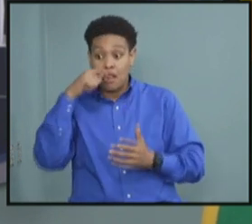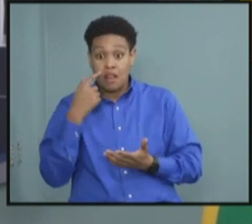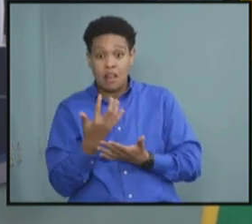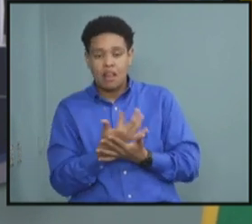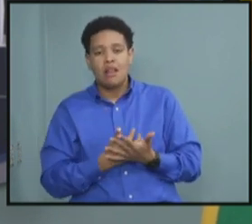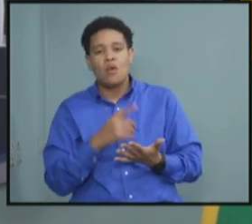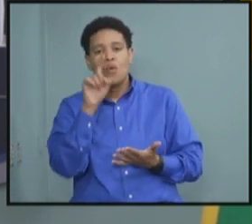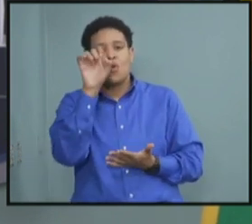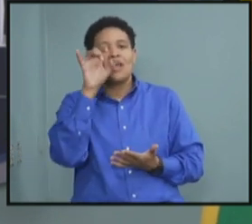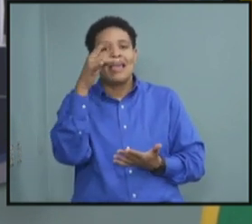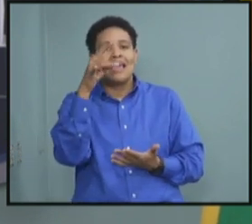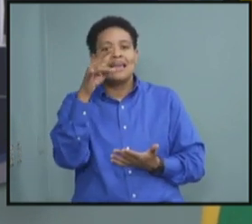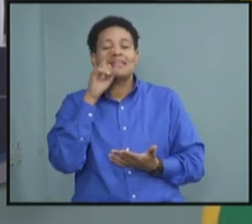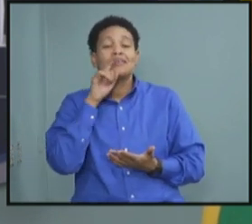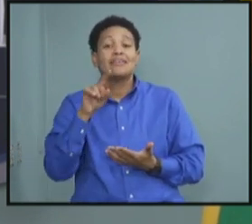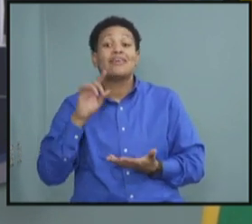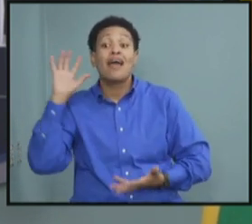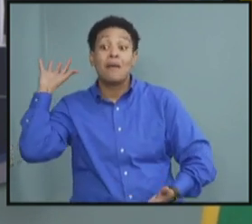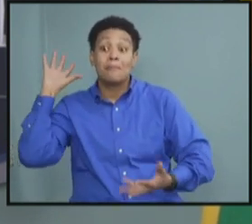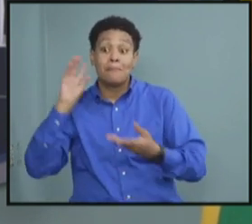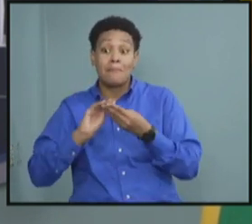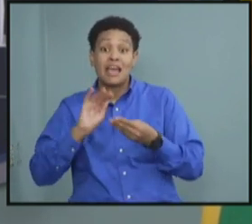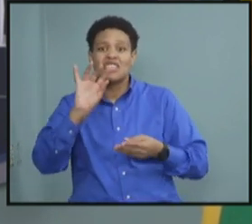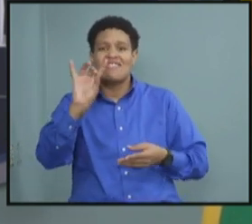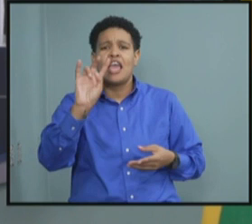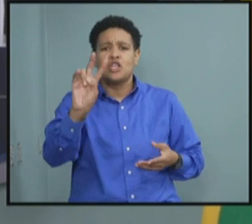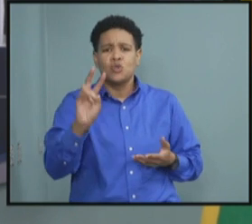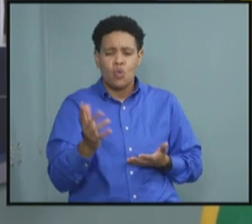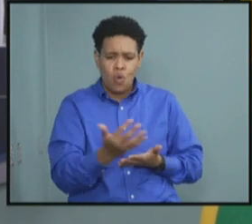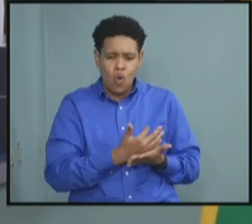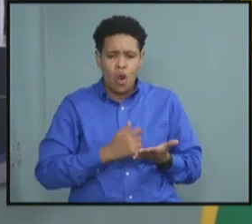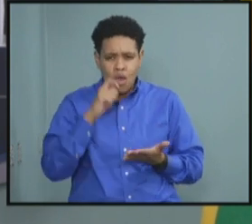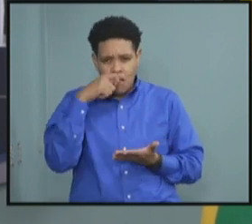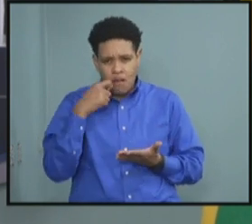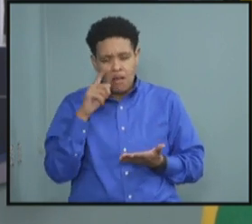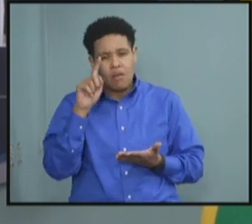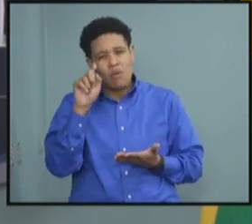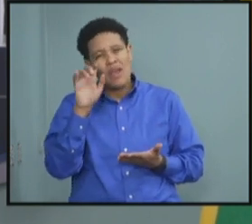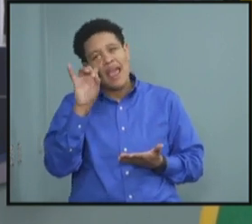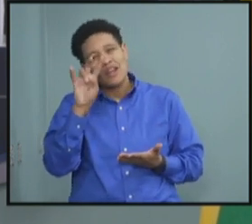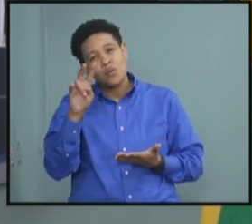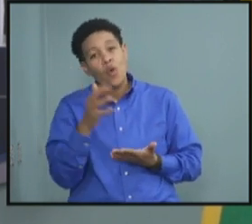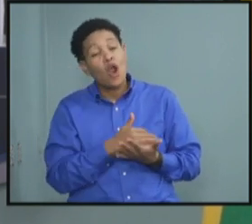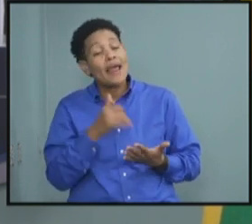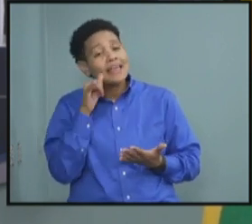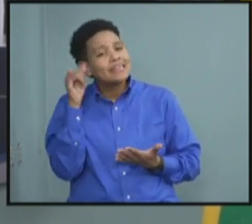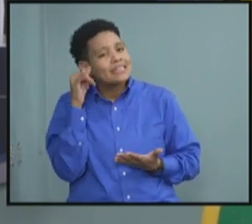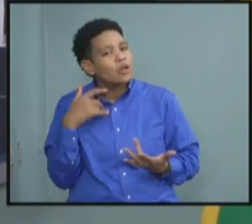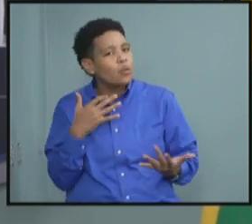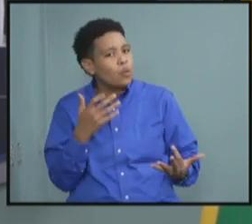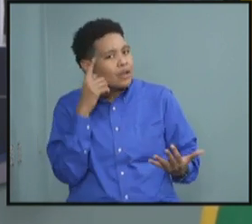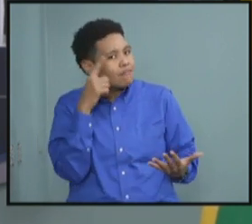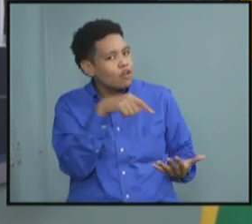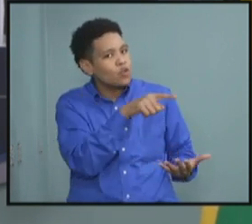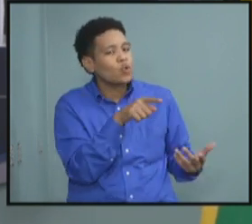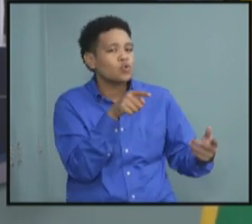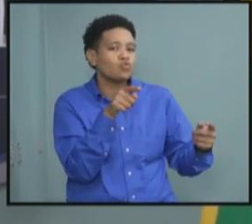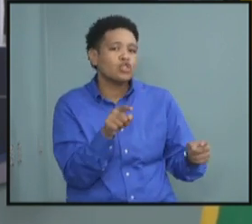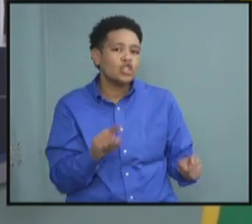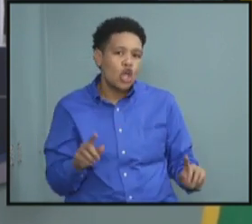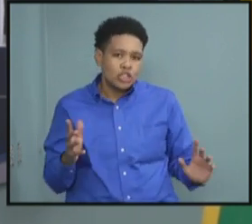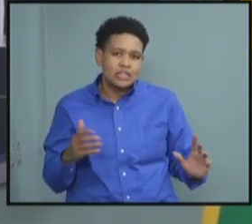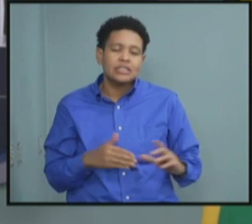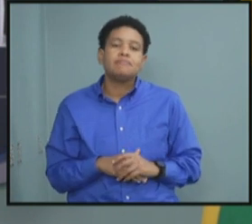collected. A batch of 82 samples was collected yesterday, and we await those